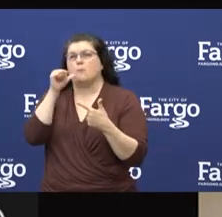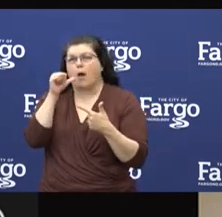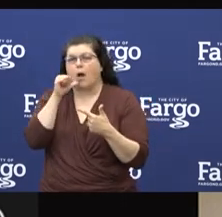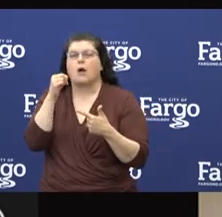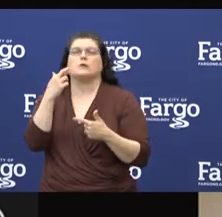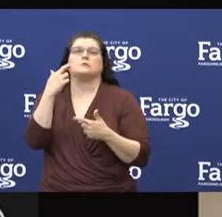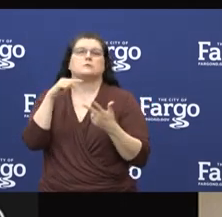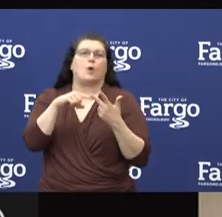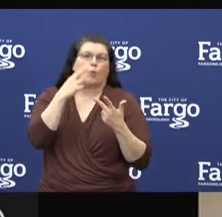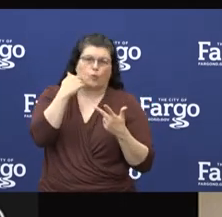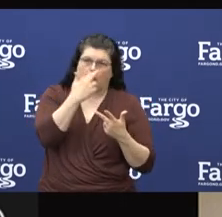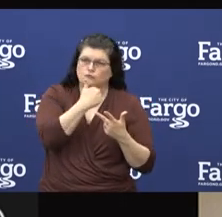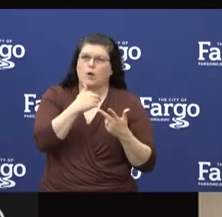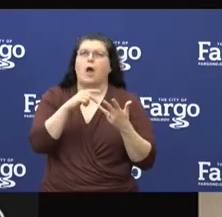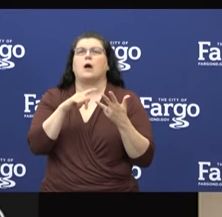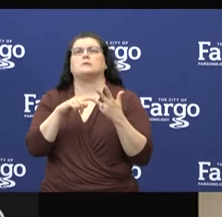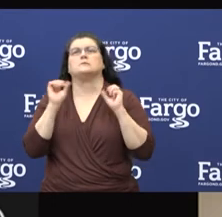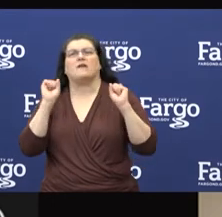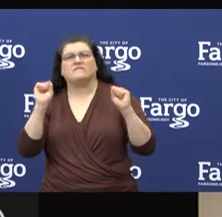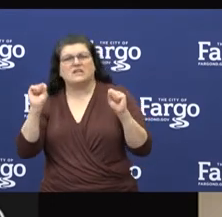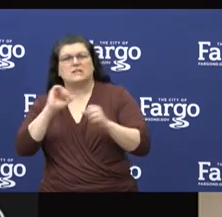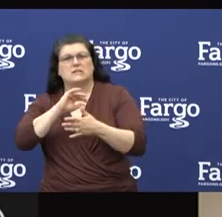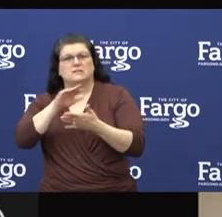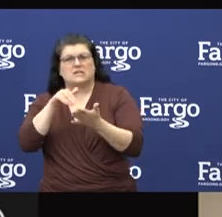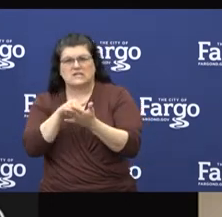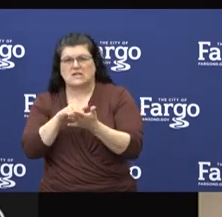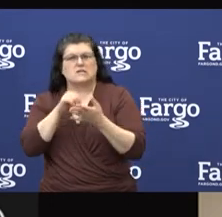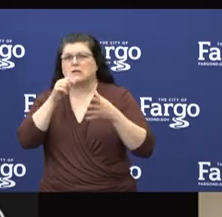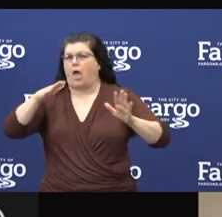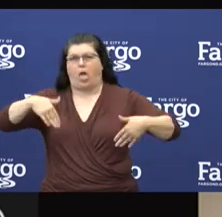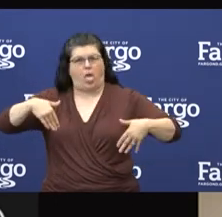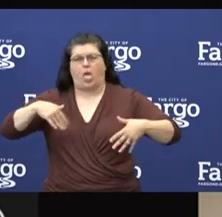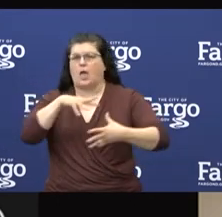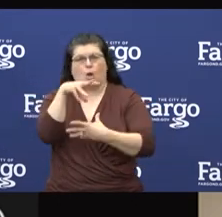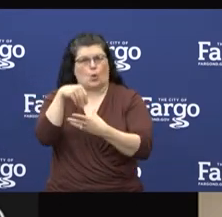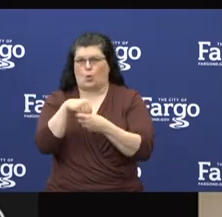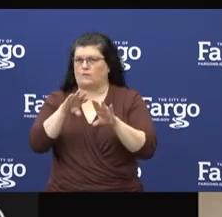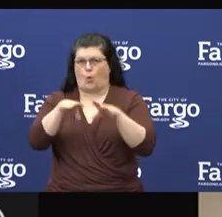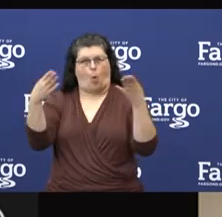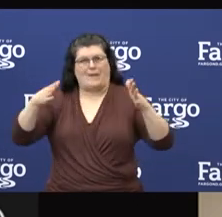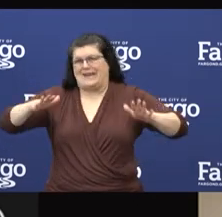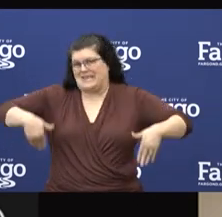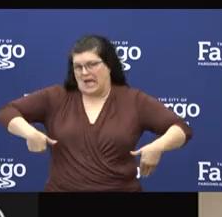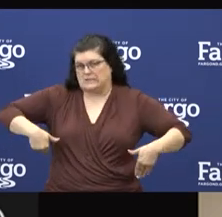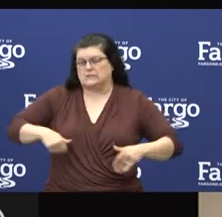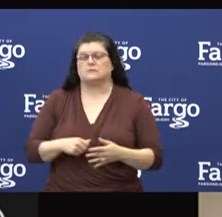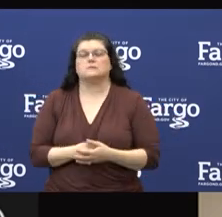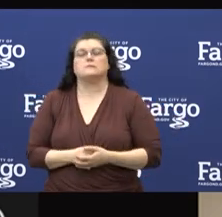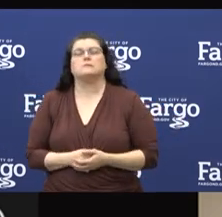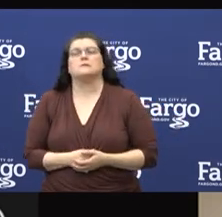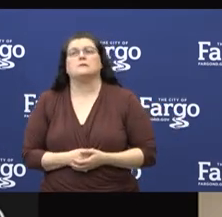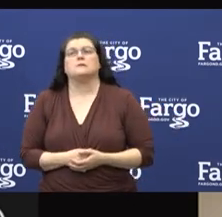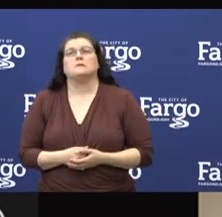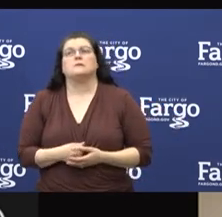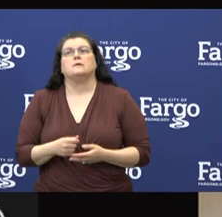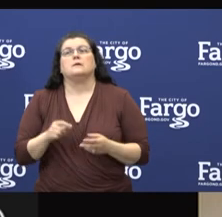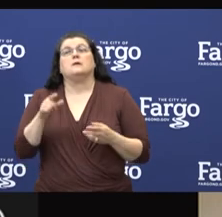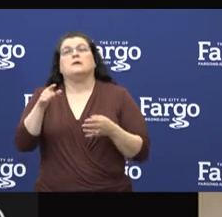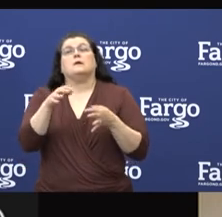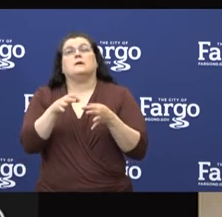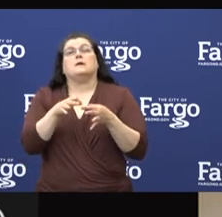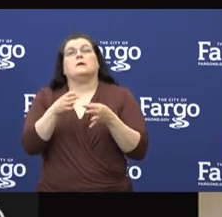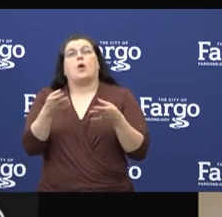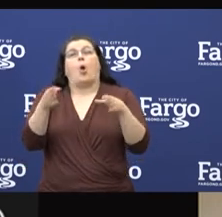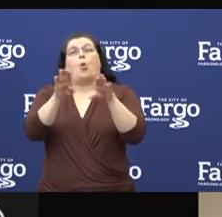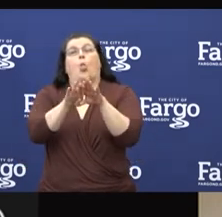and fitness facilities are not, as of yet, included in the reopening. Closure of those facilities has been extended through